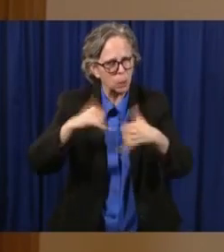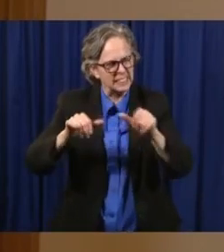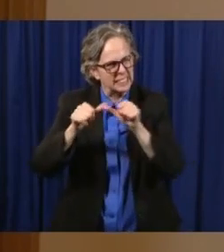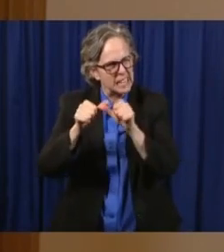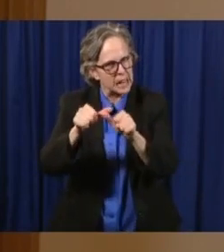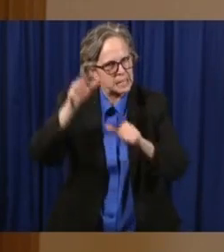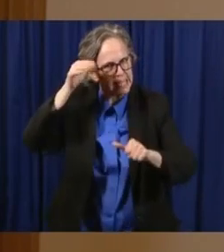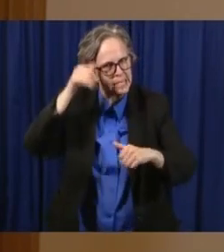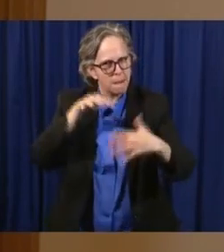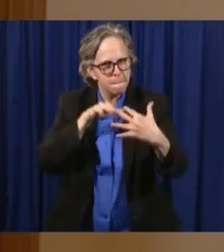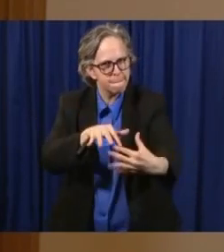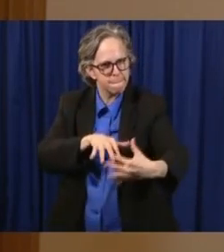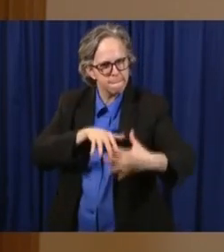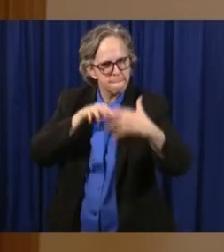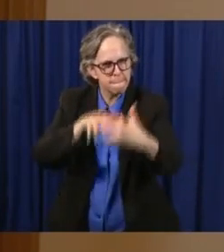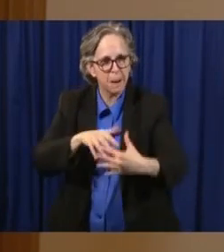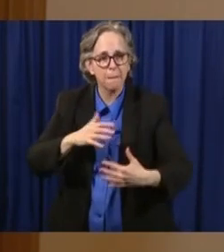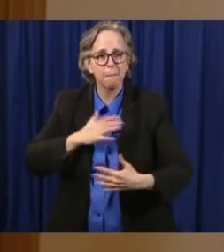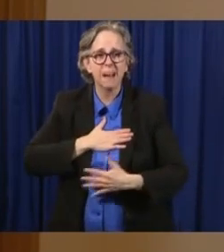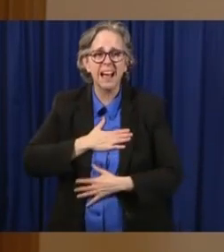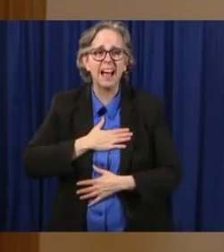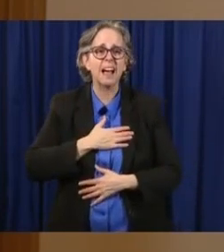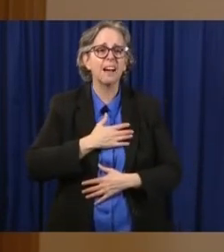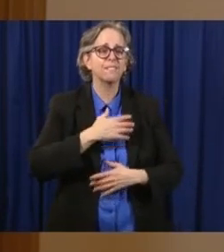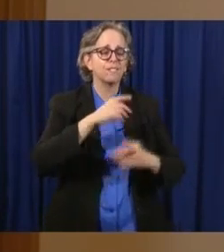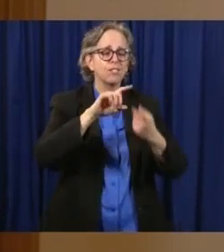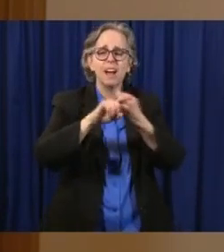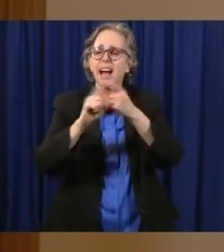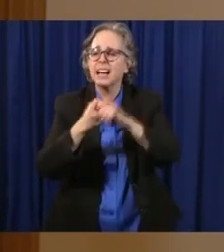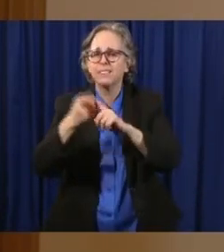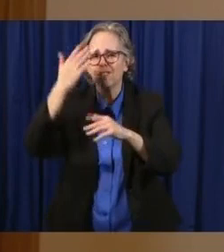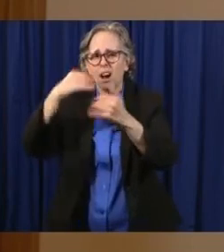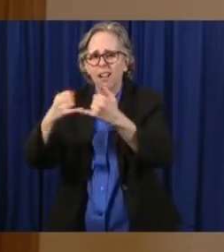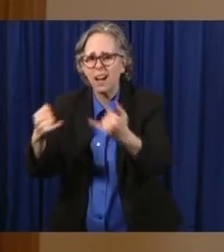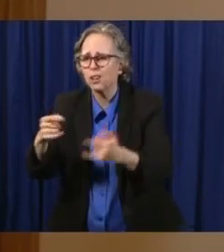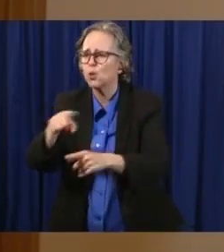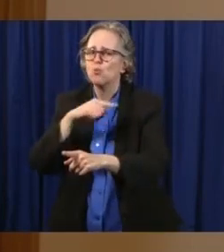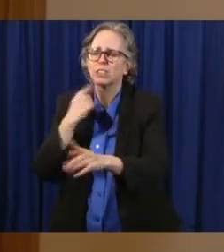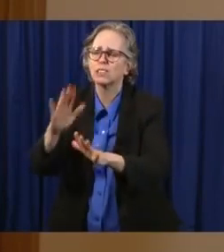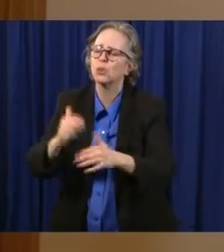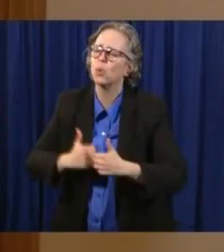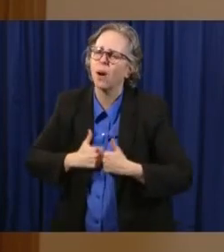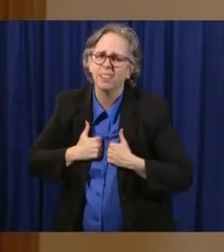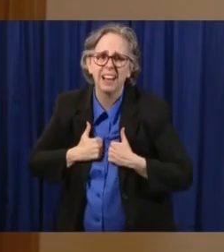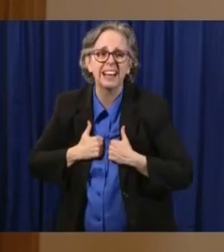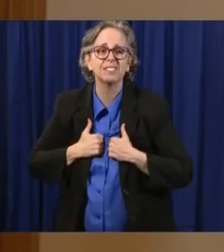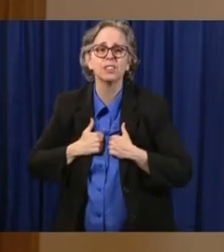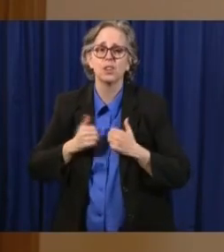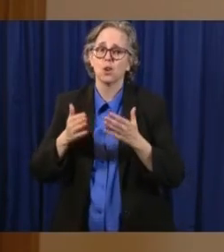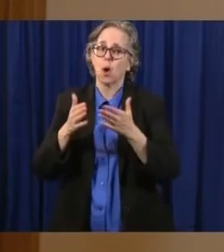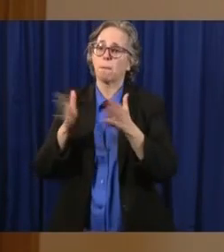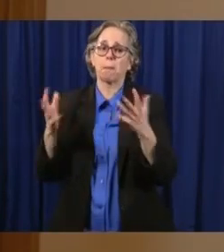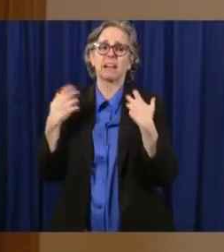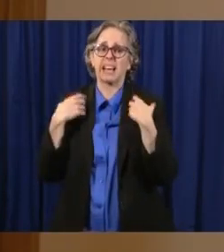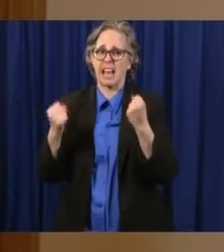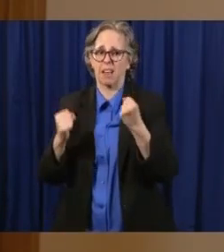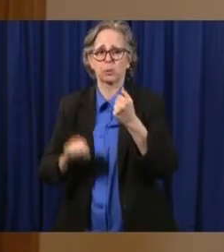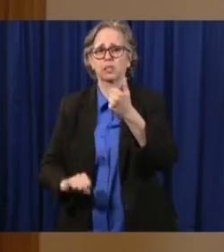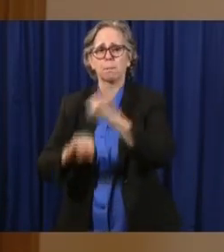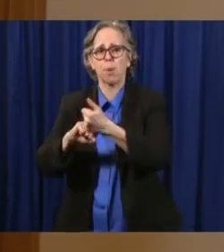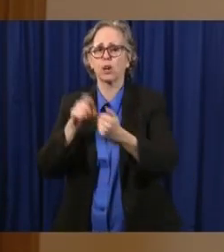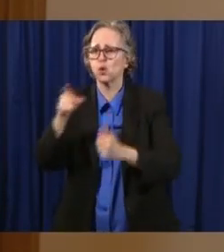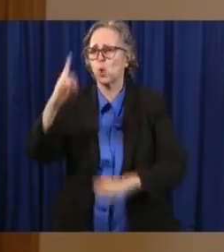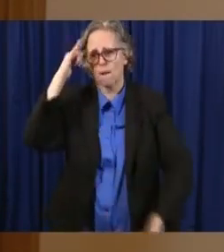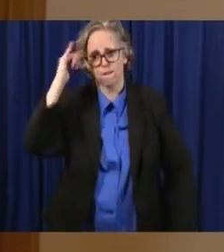lives every day, doing these contact investigations. You are public health, and we support you forever. And